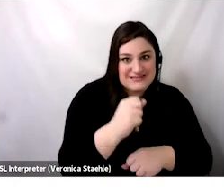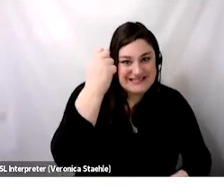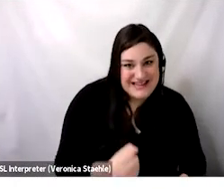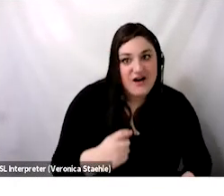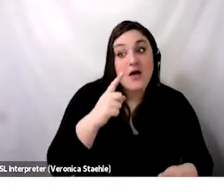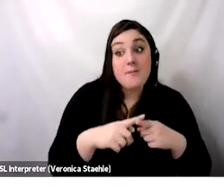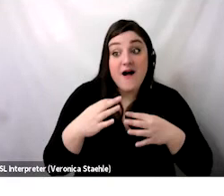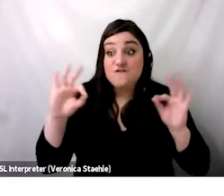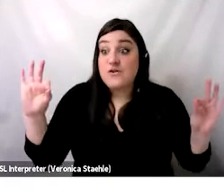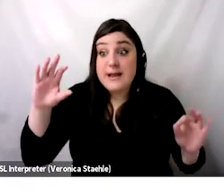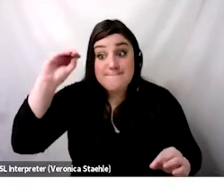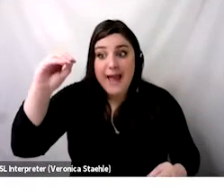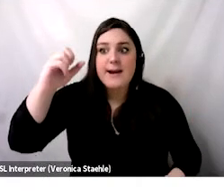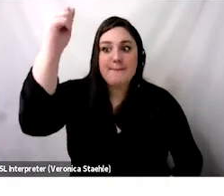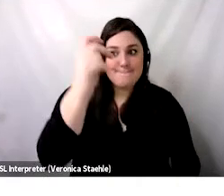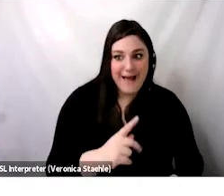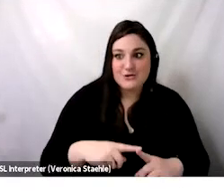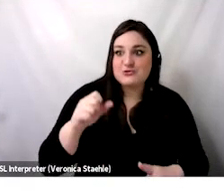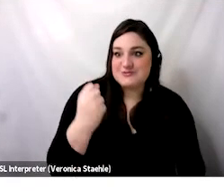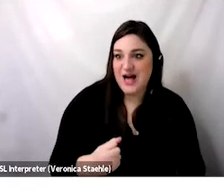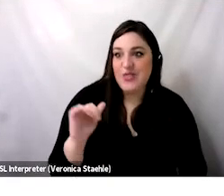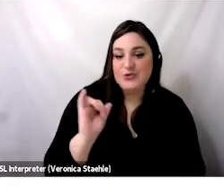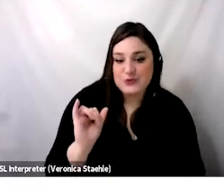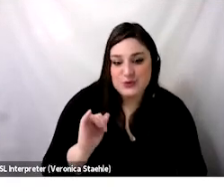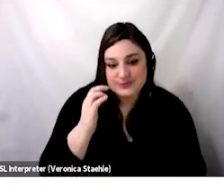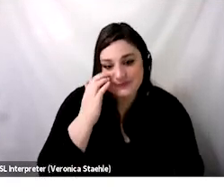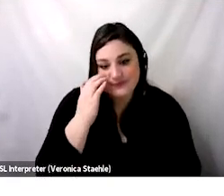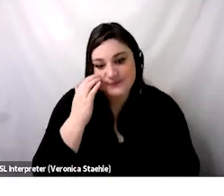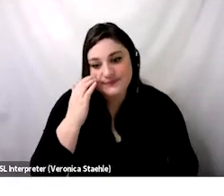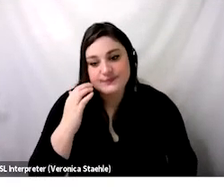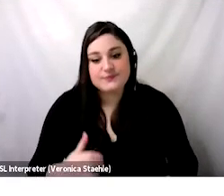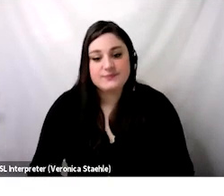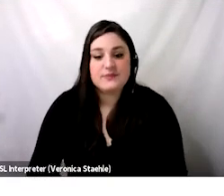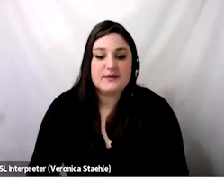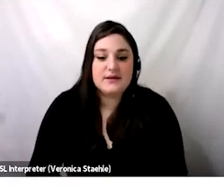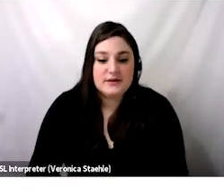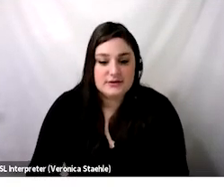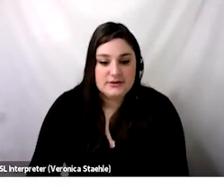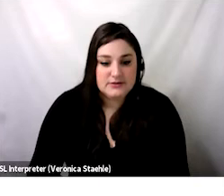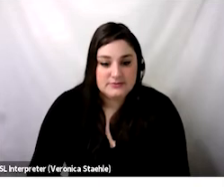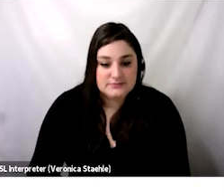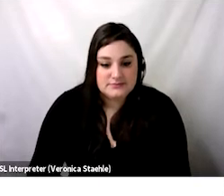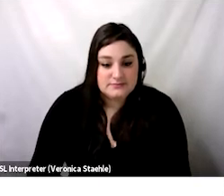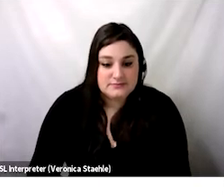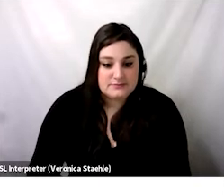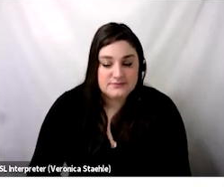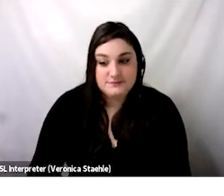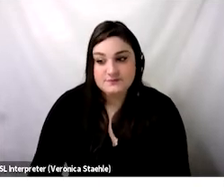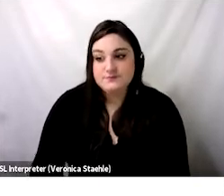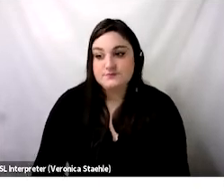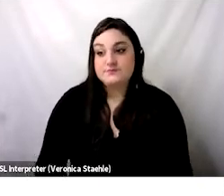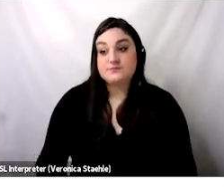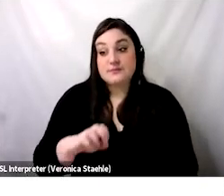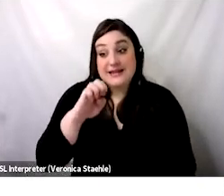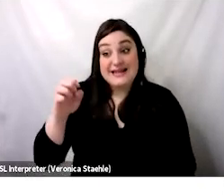Cotton was not only a Southern crop economy, but Northern states such as New York